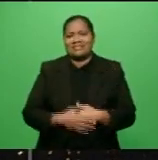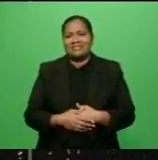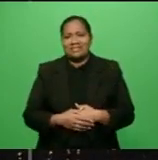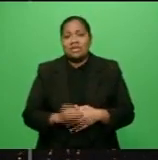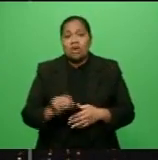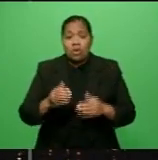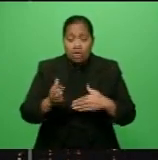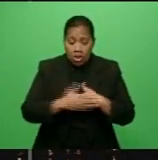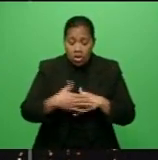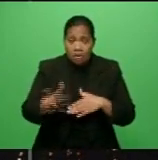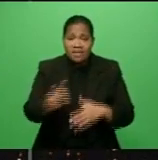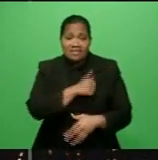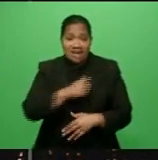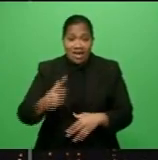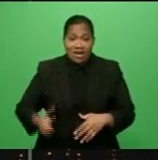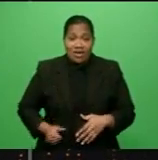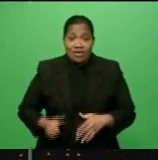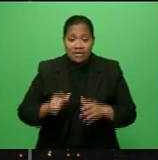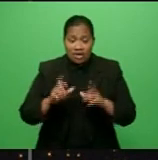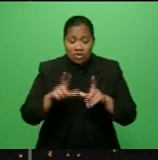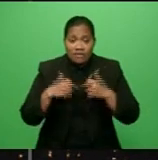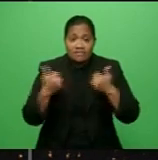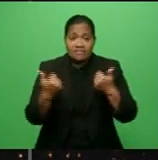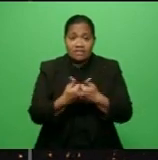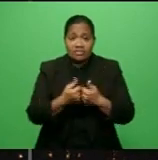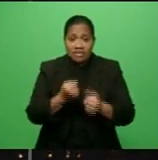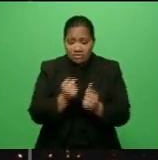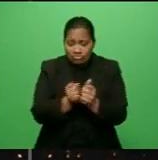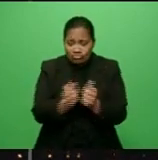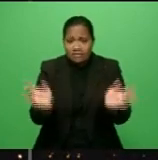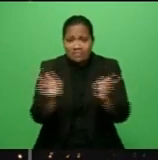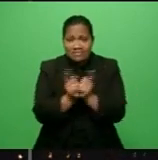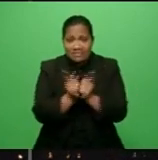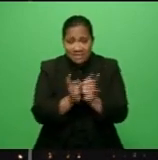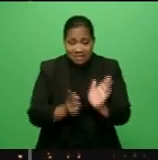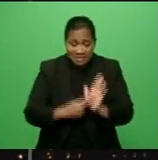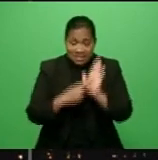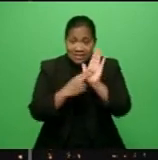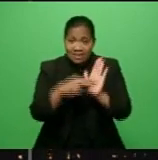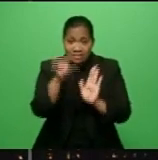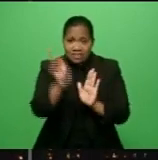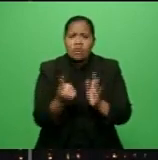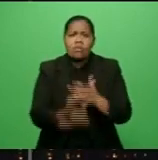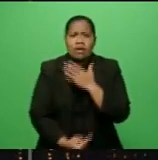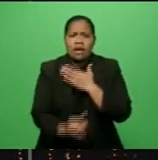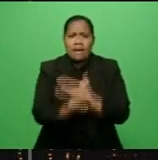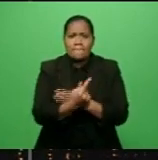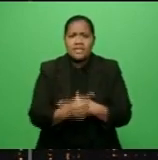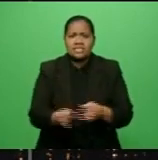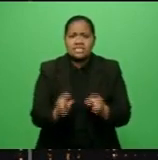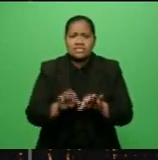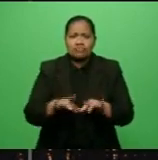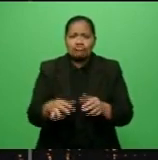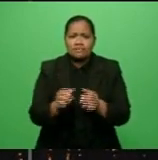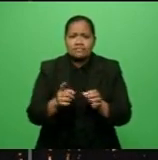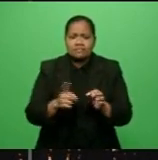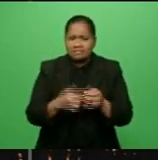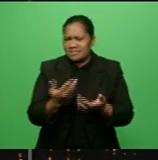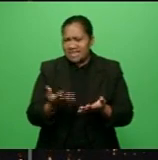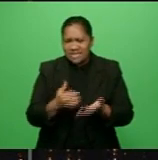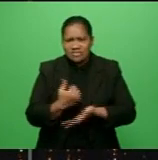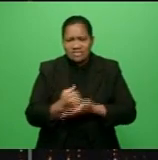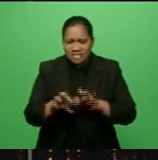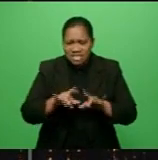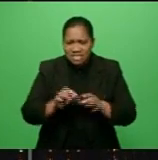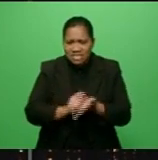Arya Convention and annual general meeting in Nandi today, Permanent Secretary of the Office of the Prime Minister, Yogesh Karan, says the Sabha